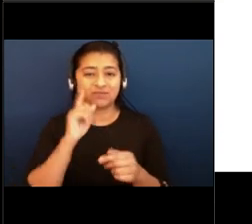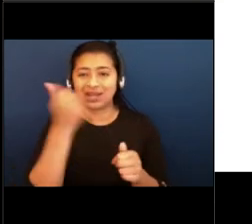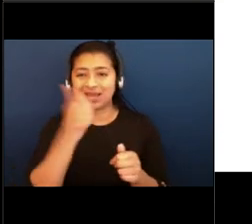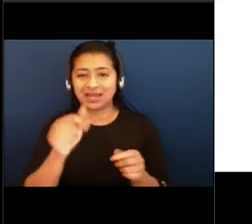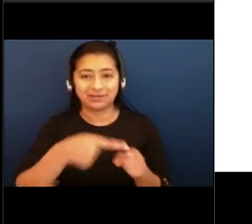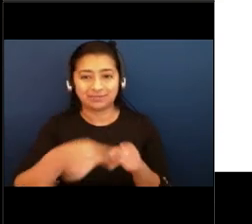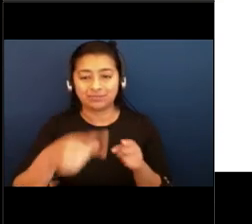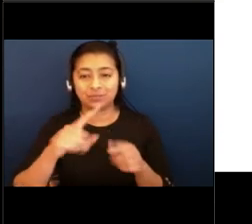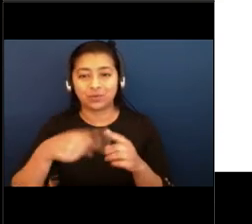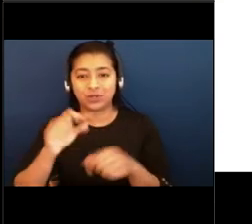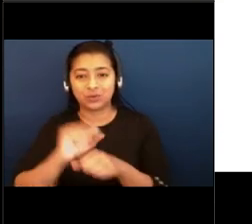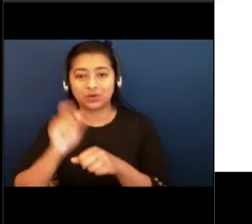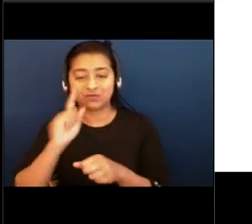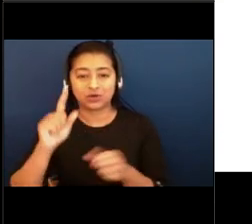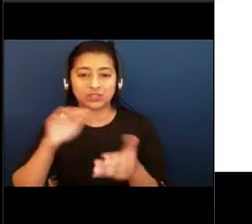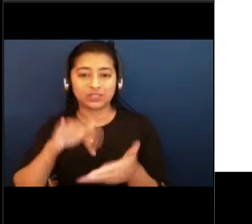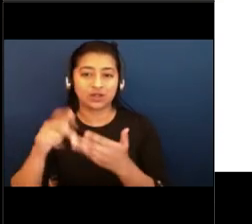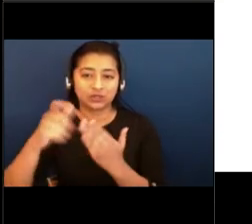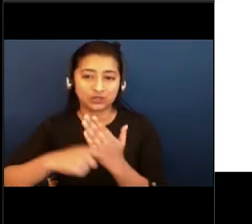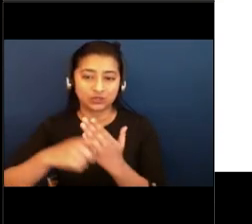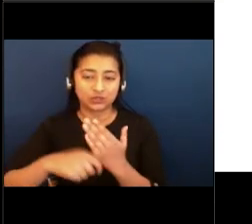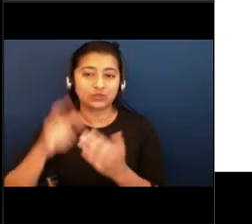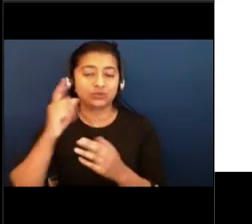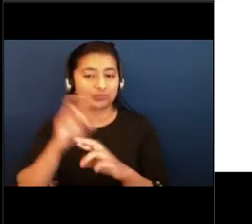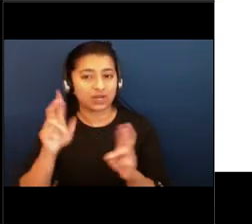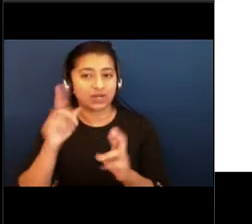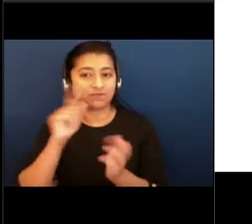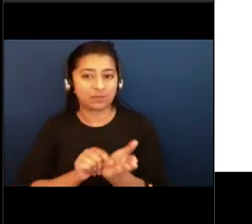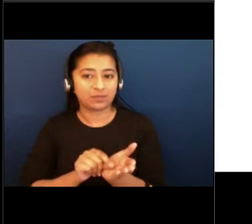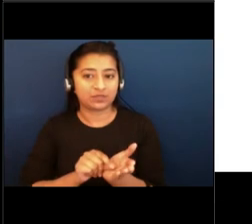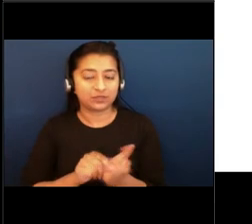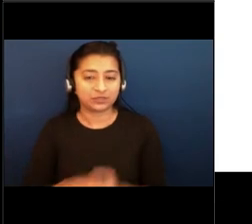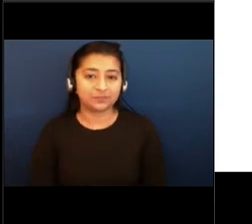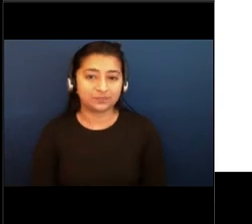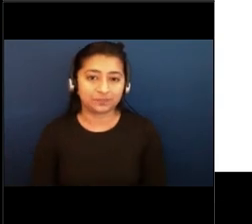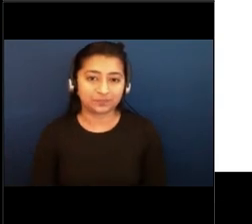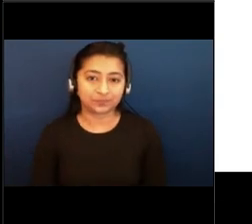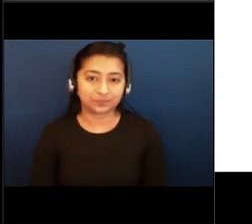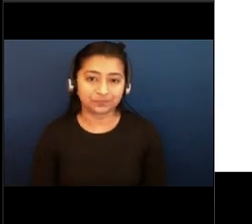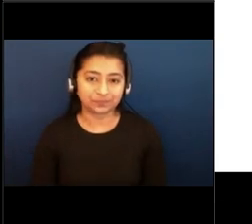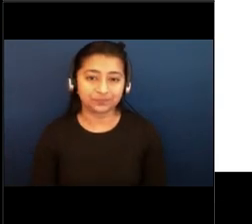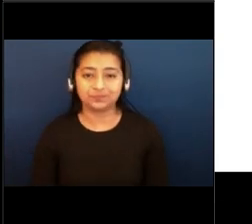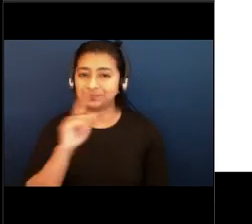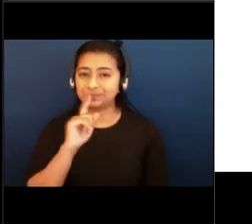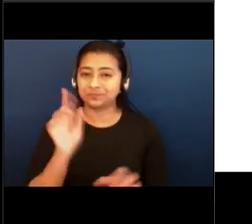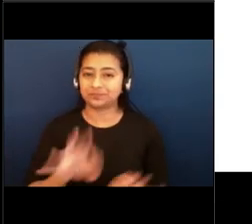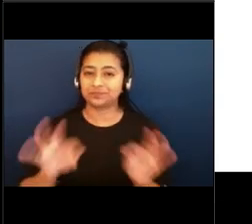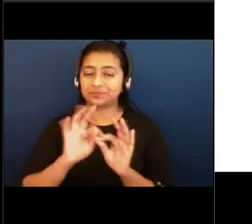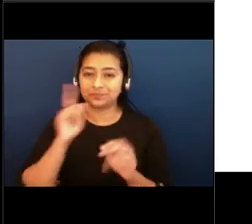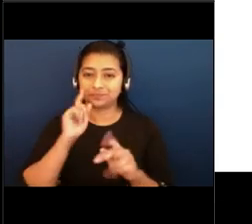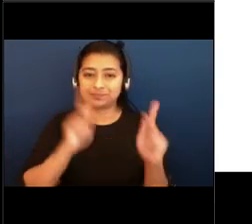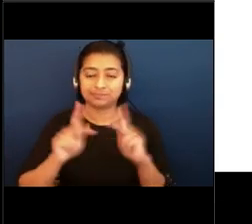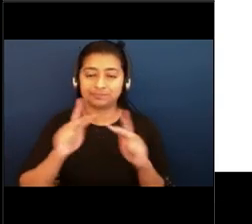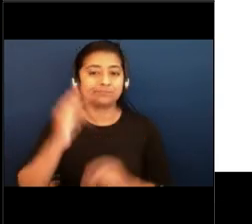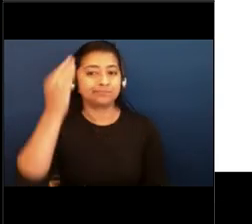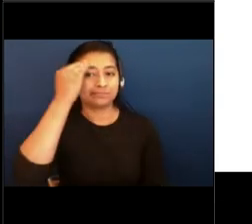journal and for publication. And so that is something that I think is very important for people to be aware